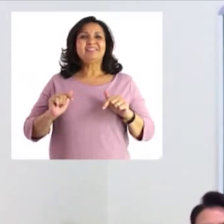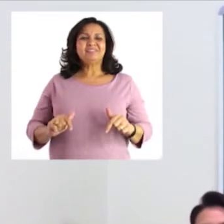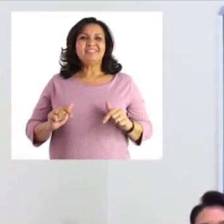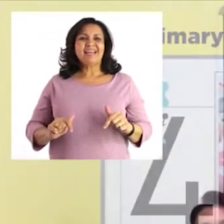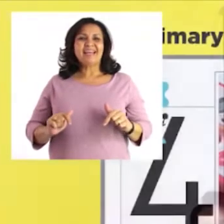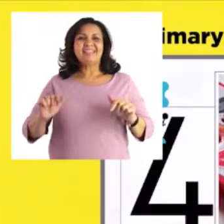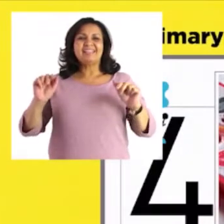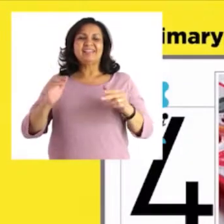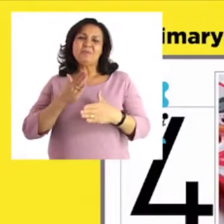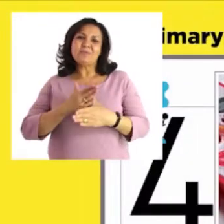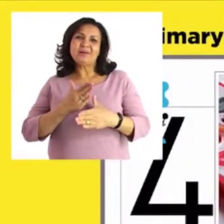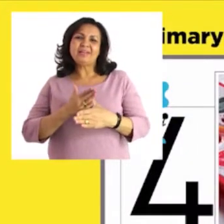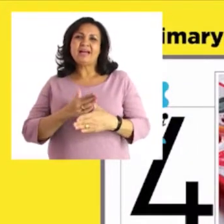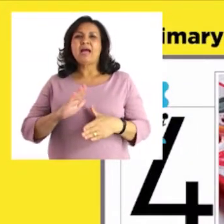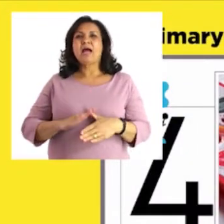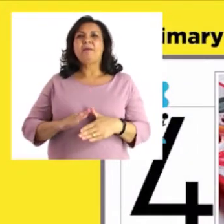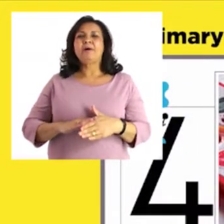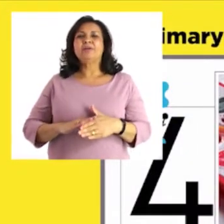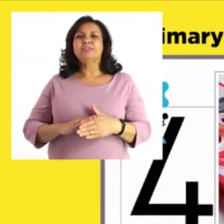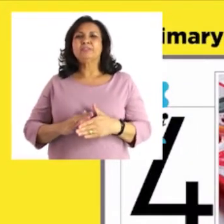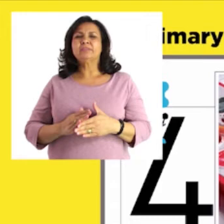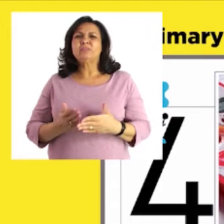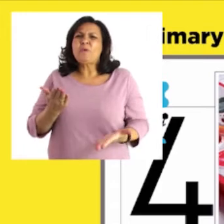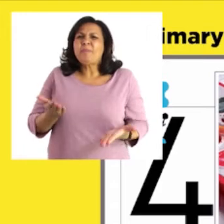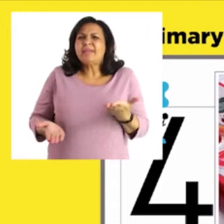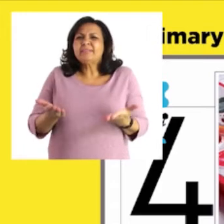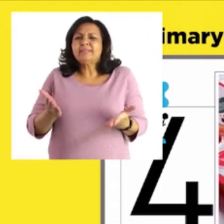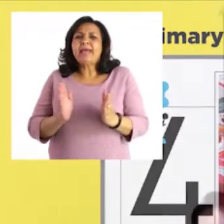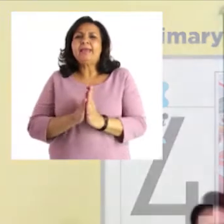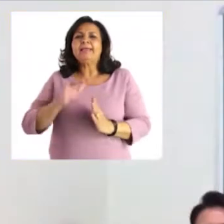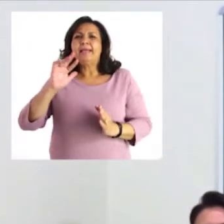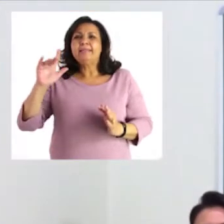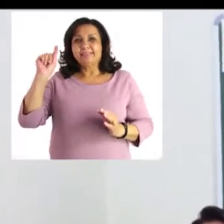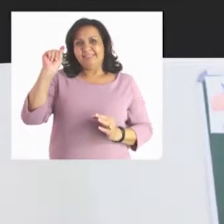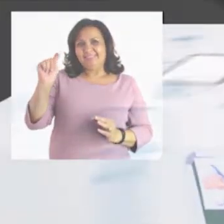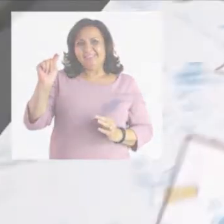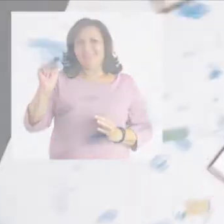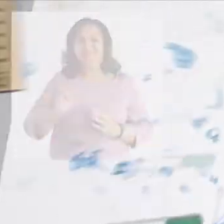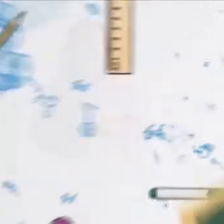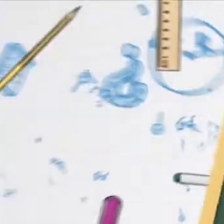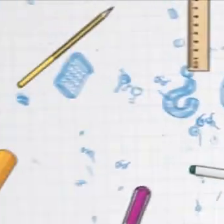Today's lesson is about comparison and the letter T.